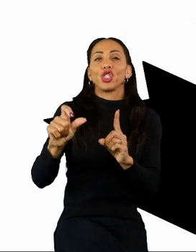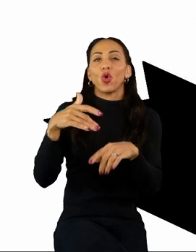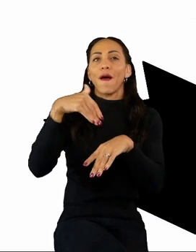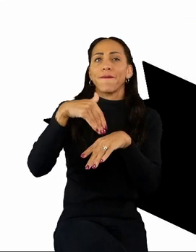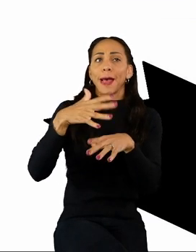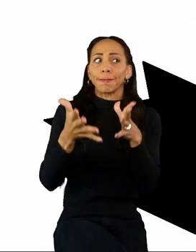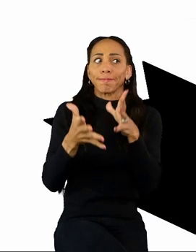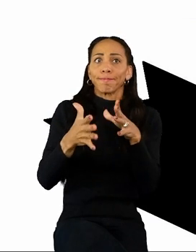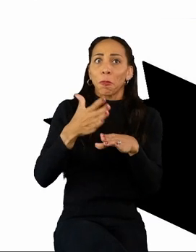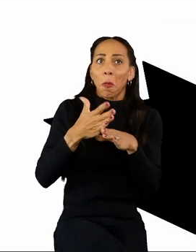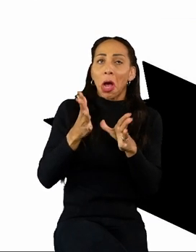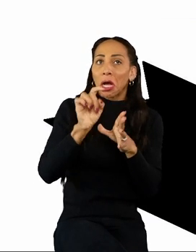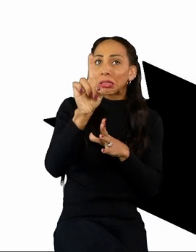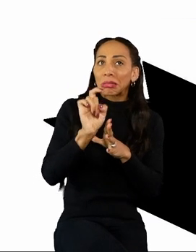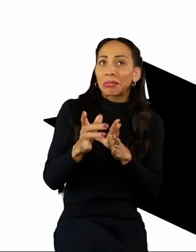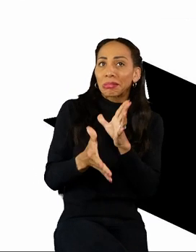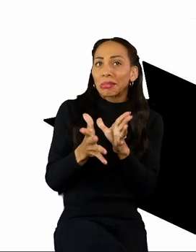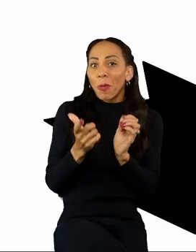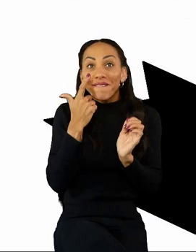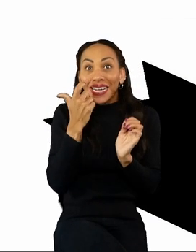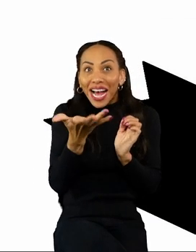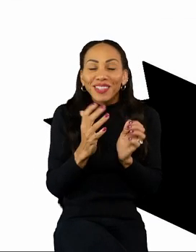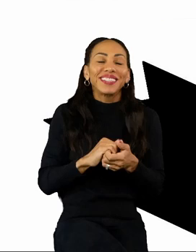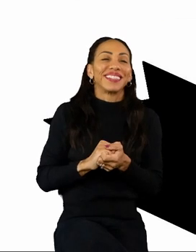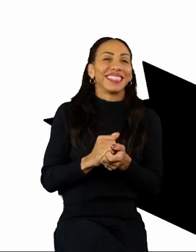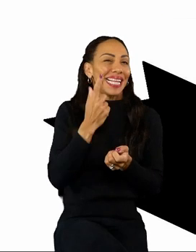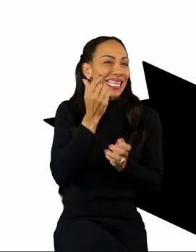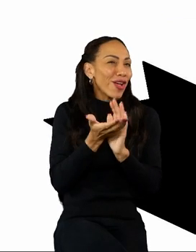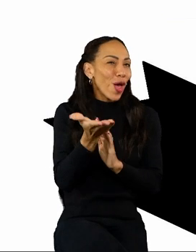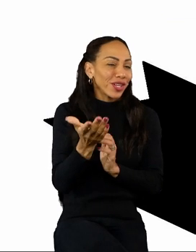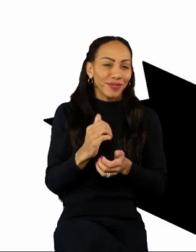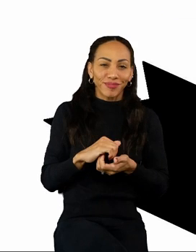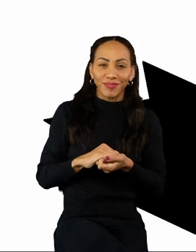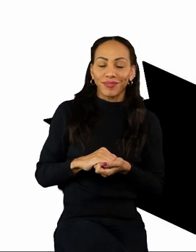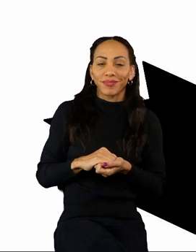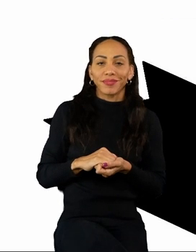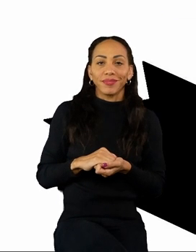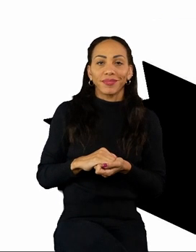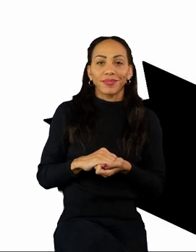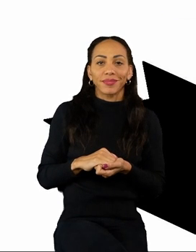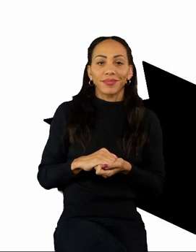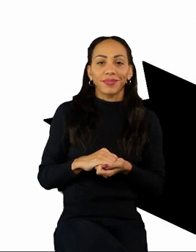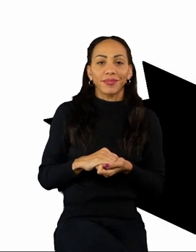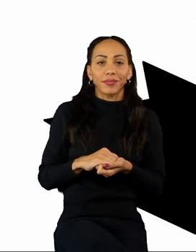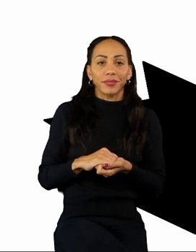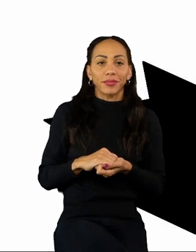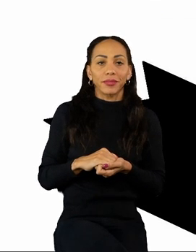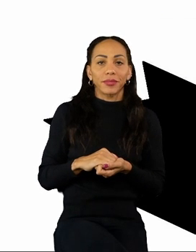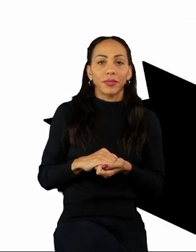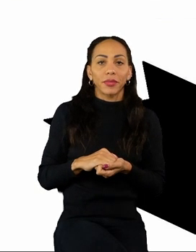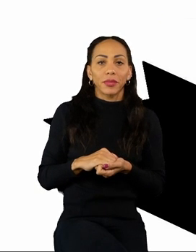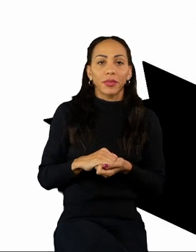effect. Don't know how well this is going to work, but we'll soon find out. But let's have a look and see what we're doing, how well